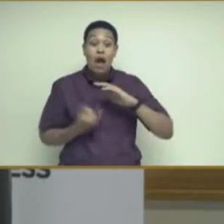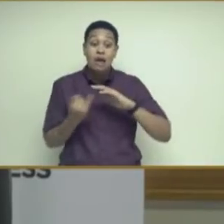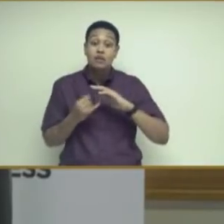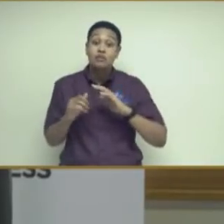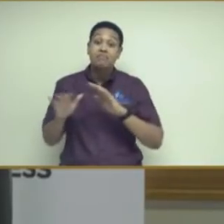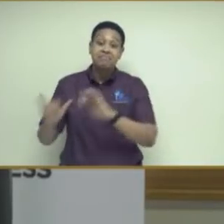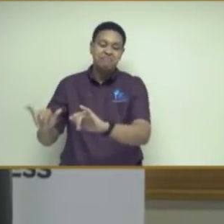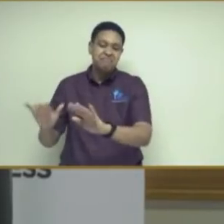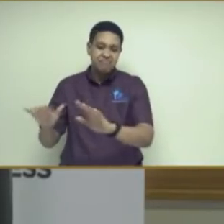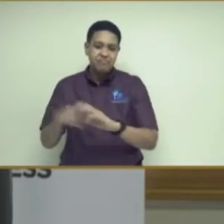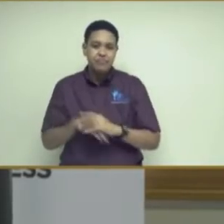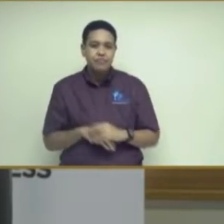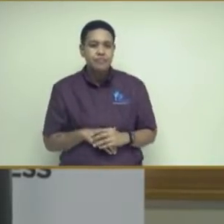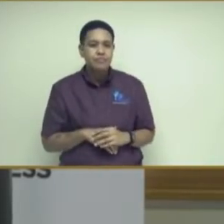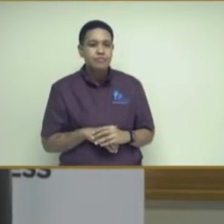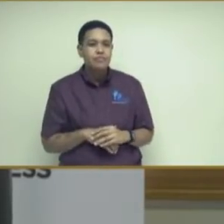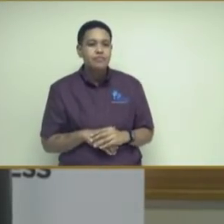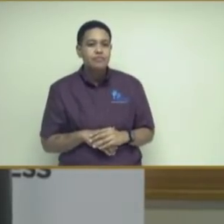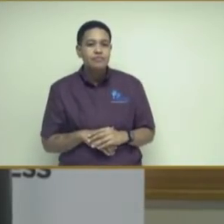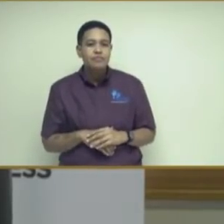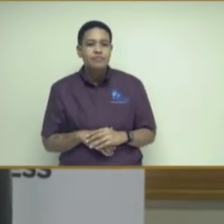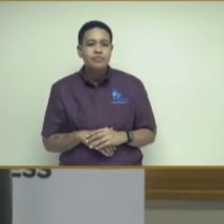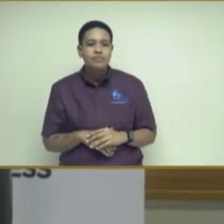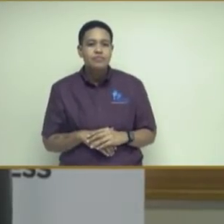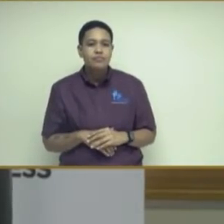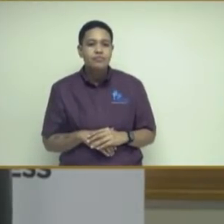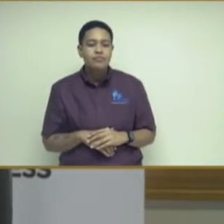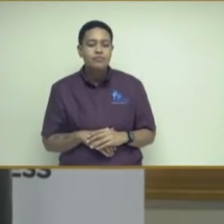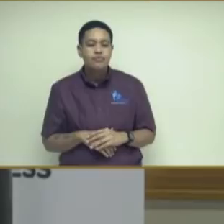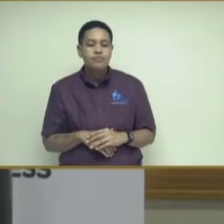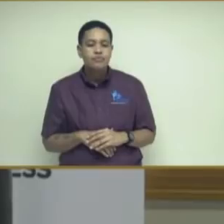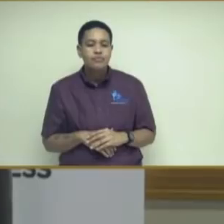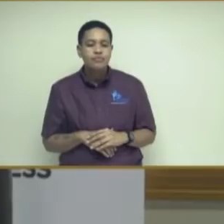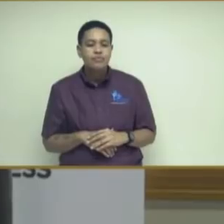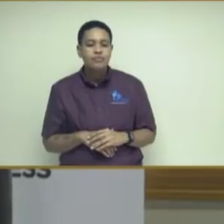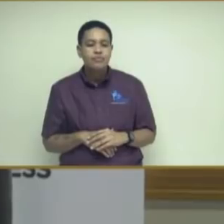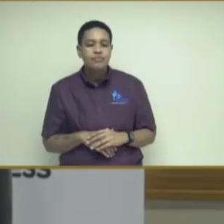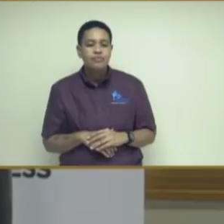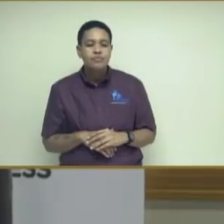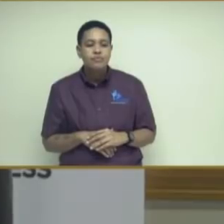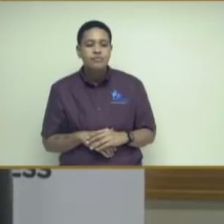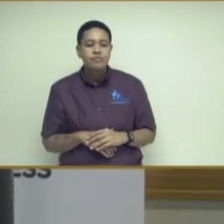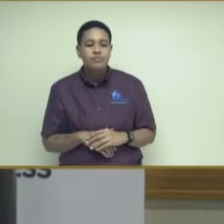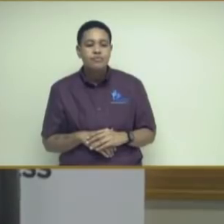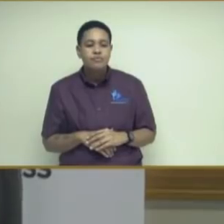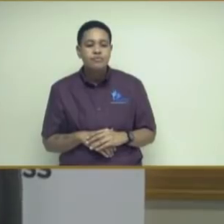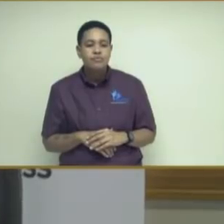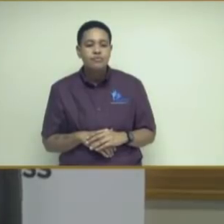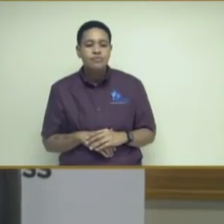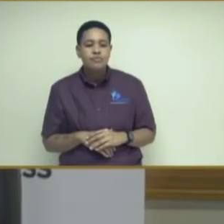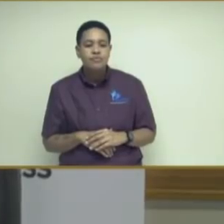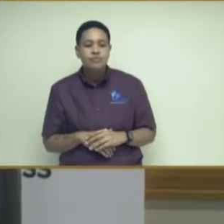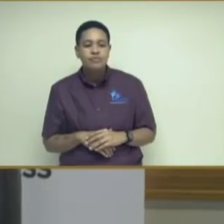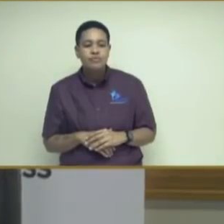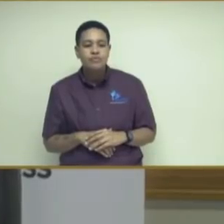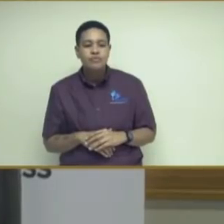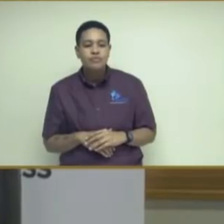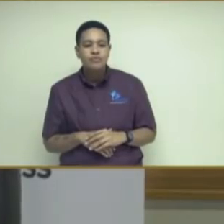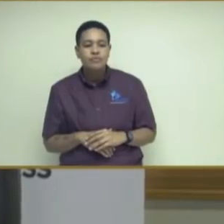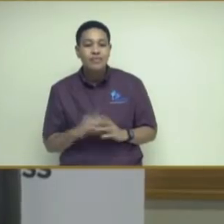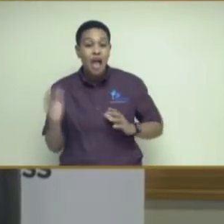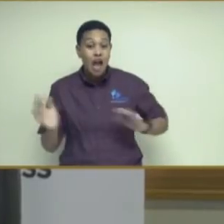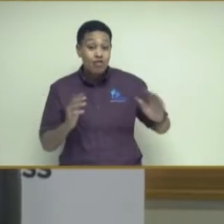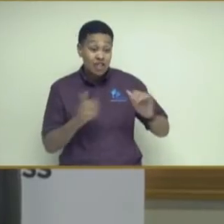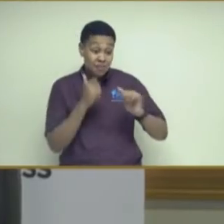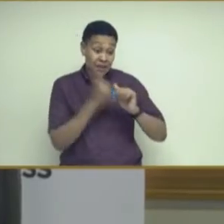isolation, the arrangement is that each region will identify appropriate